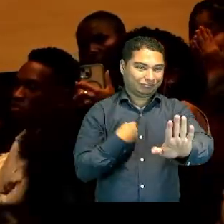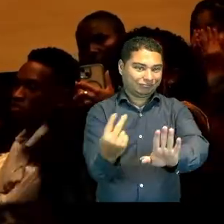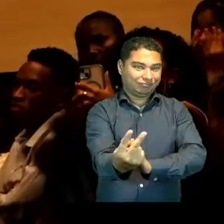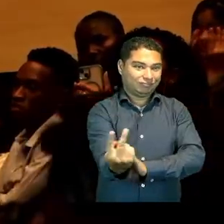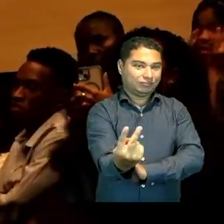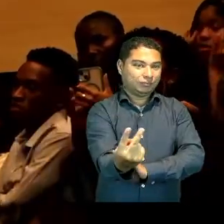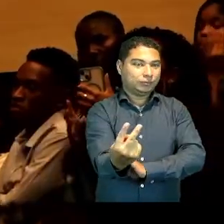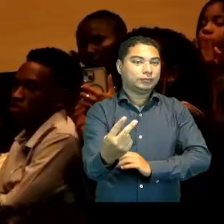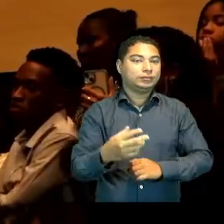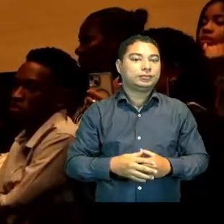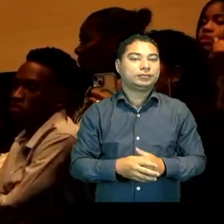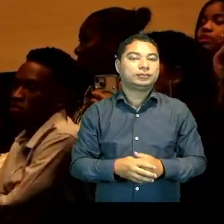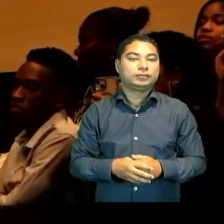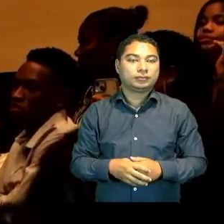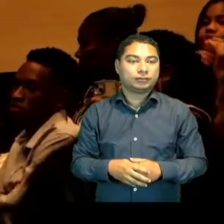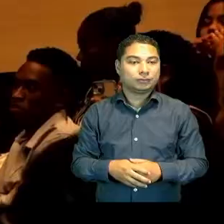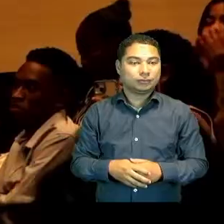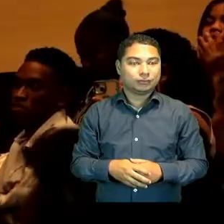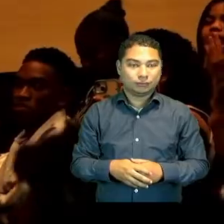alegría.